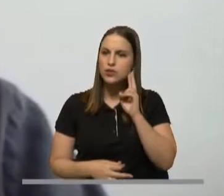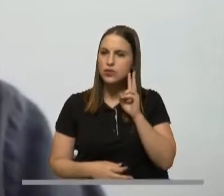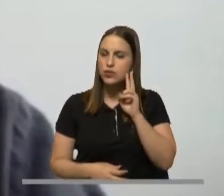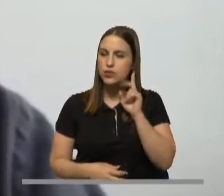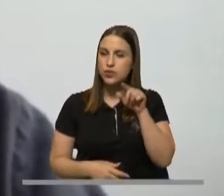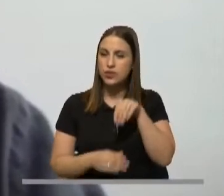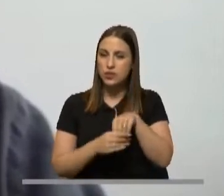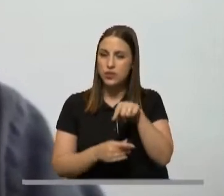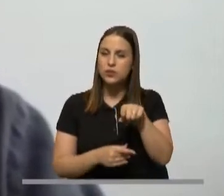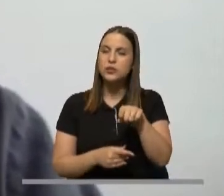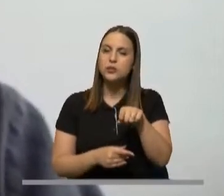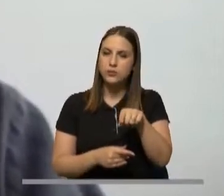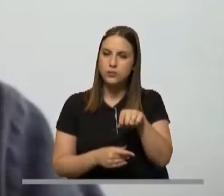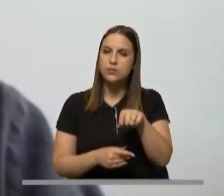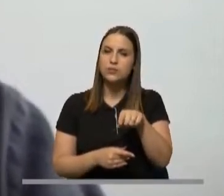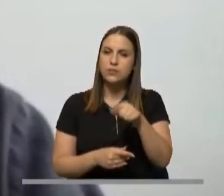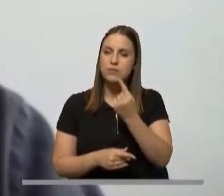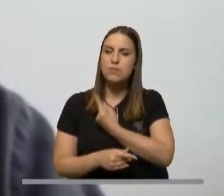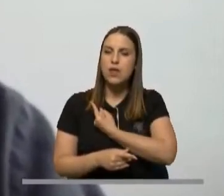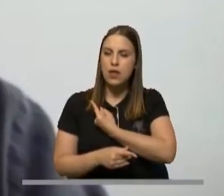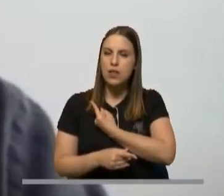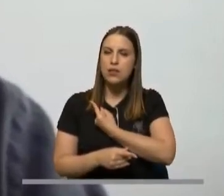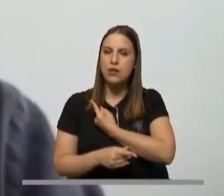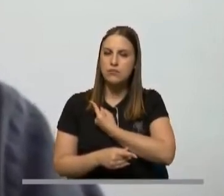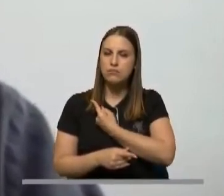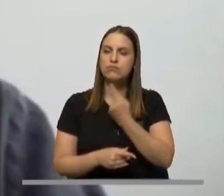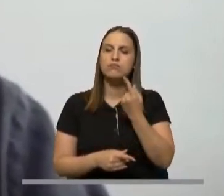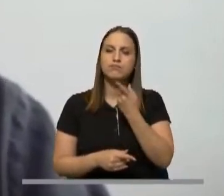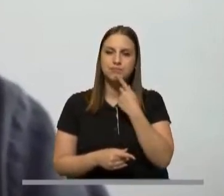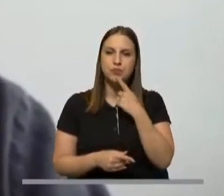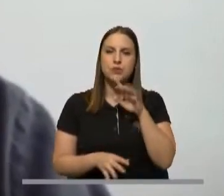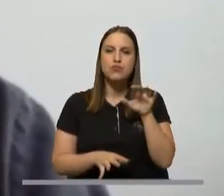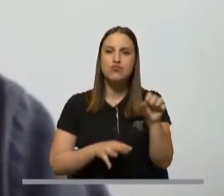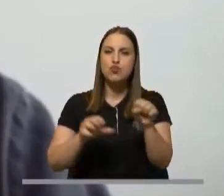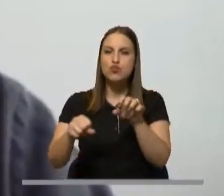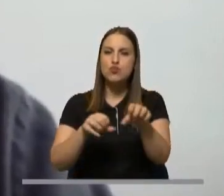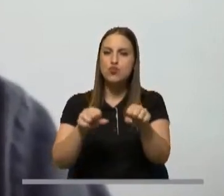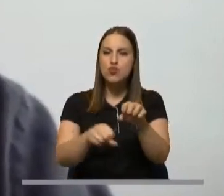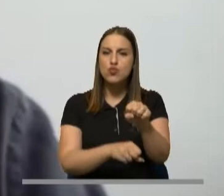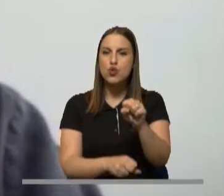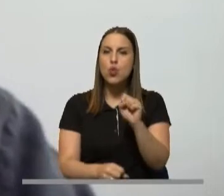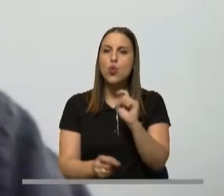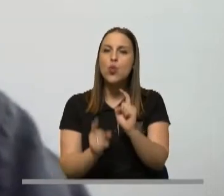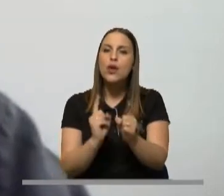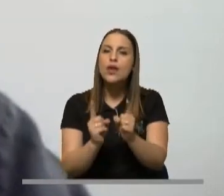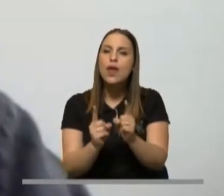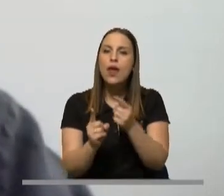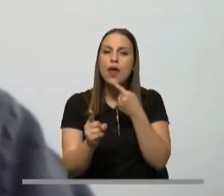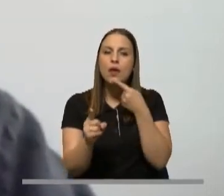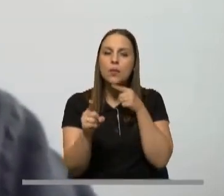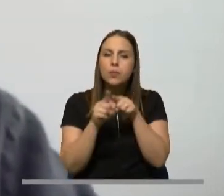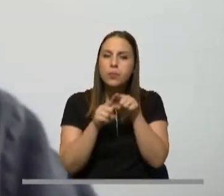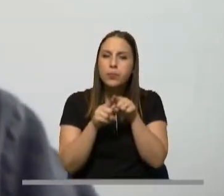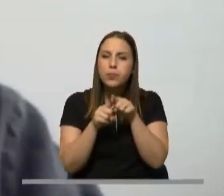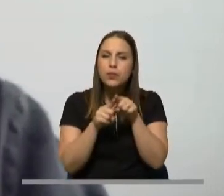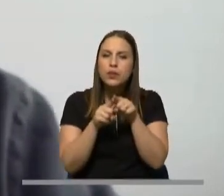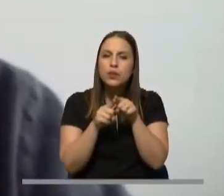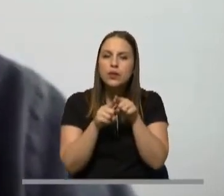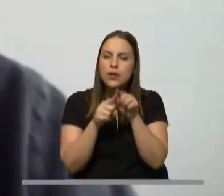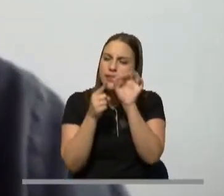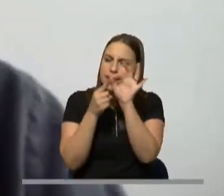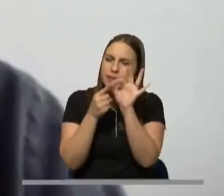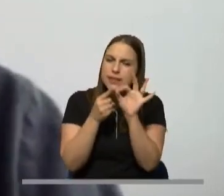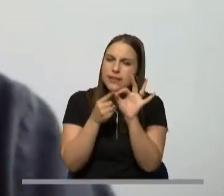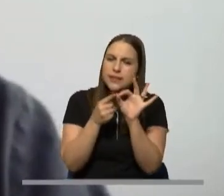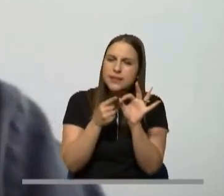colonization involves correctly identifying what makes politics so peculiar against